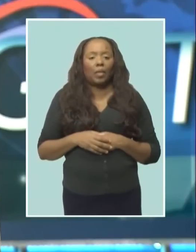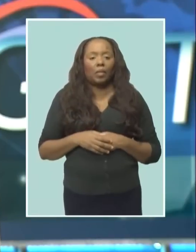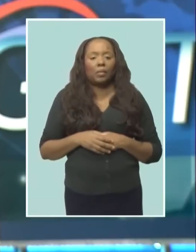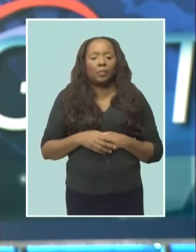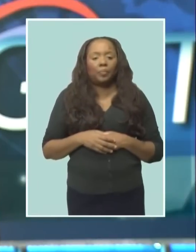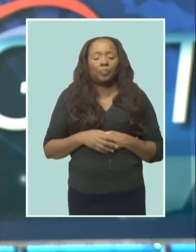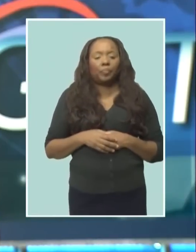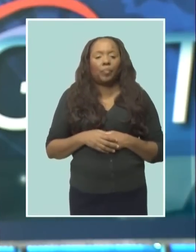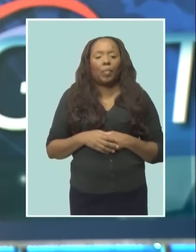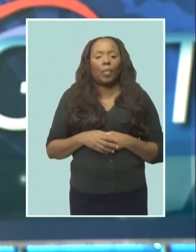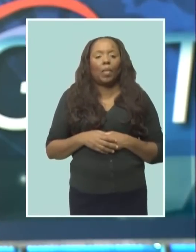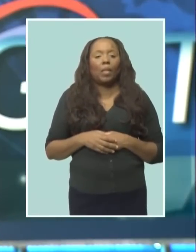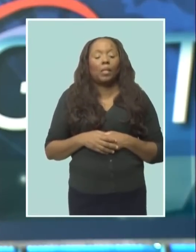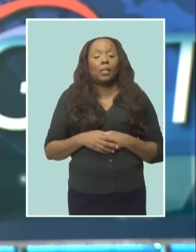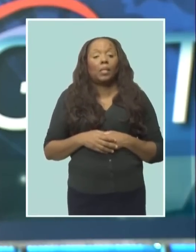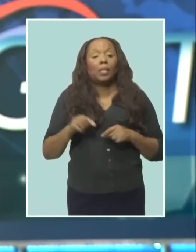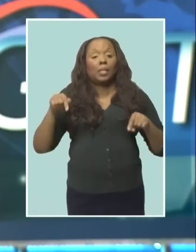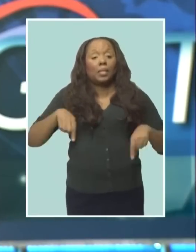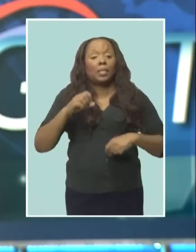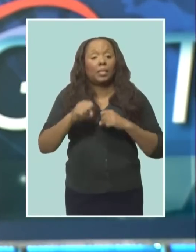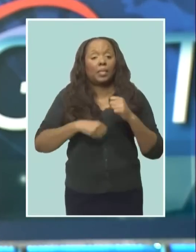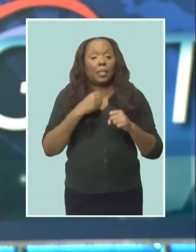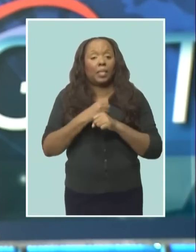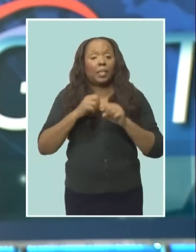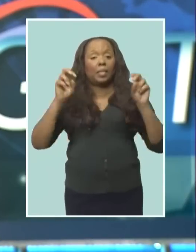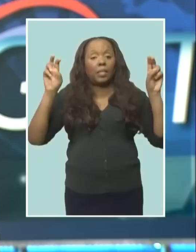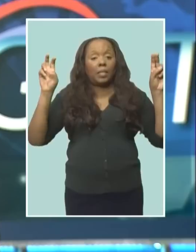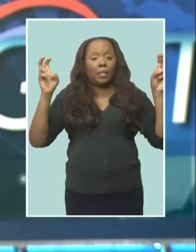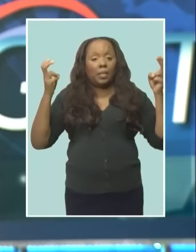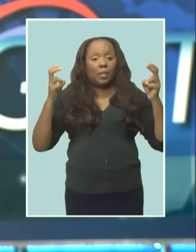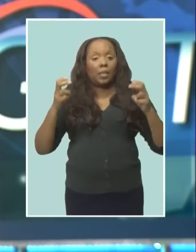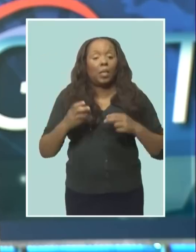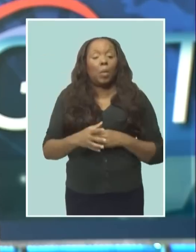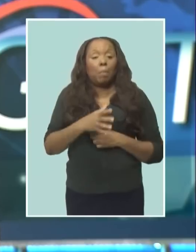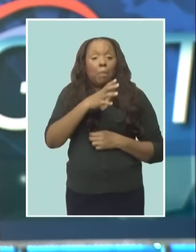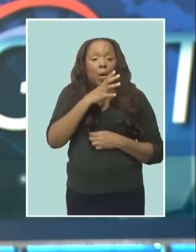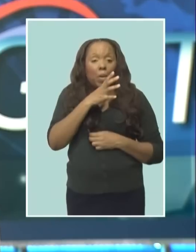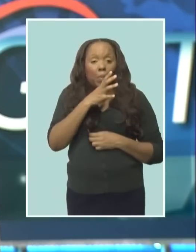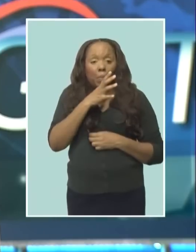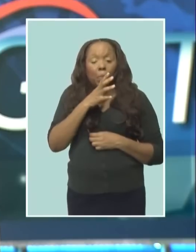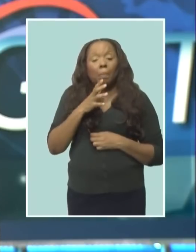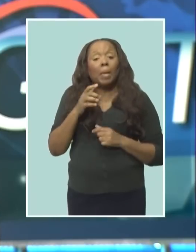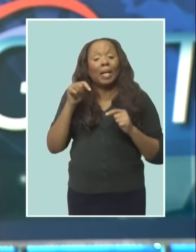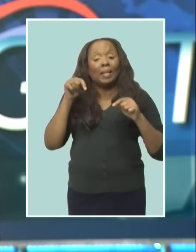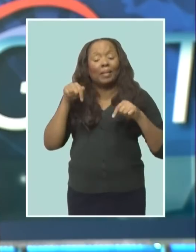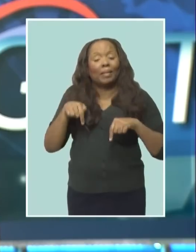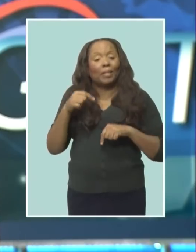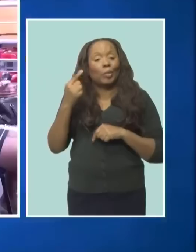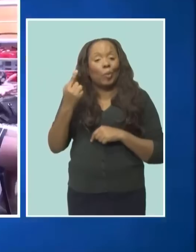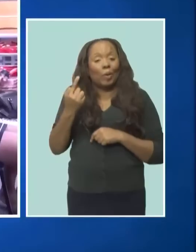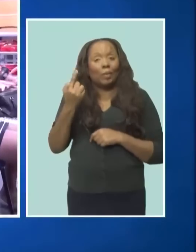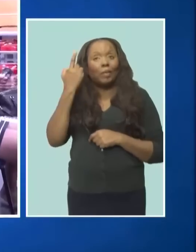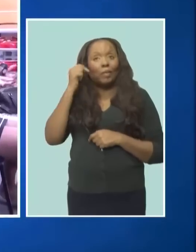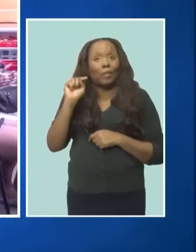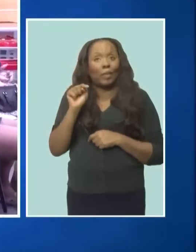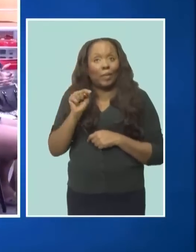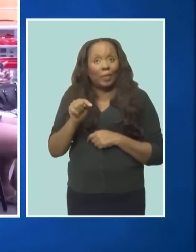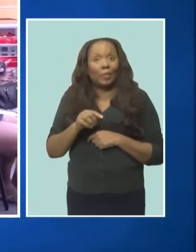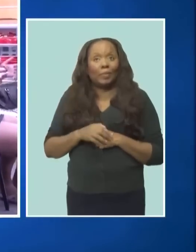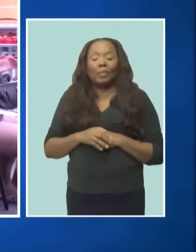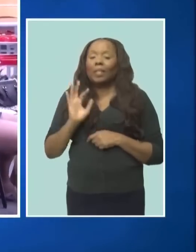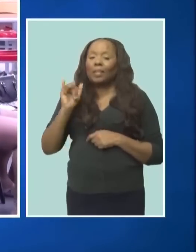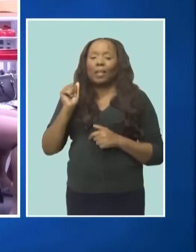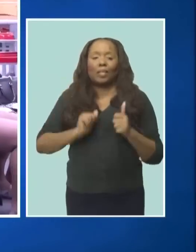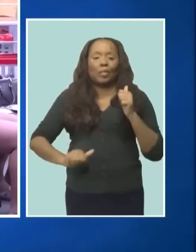be added to the annual Mum This One's For You show on Mother's Day. Founder and producer of the show, specifically for